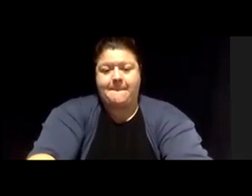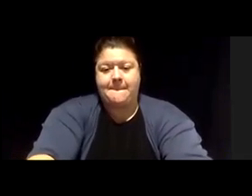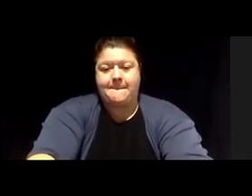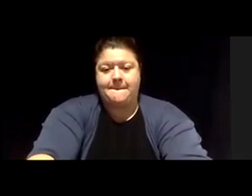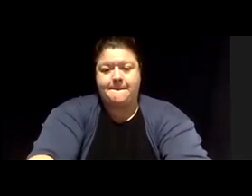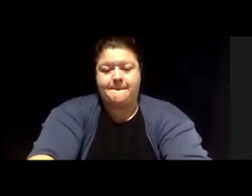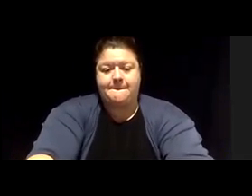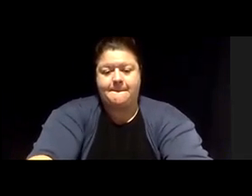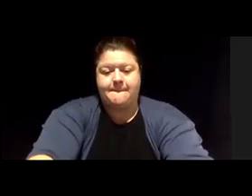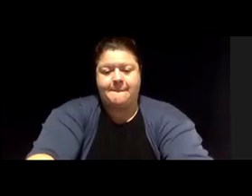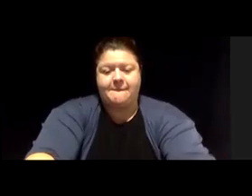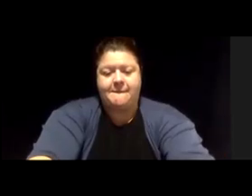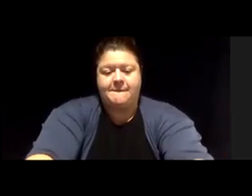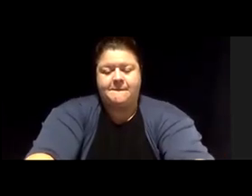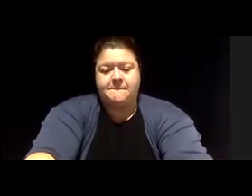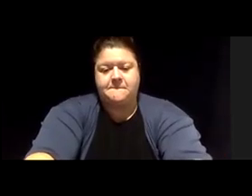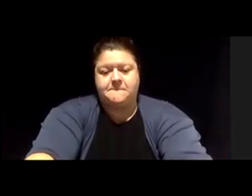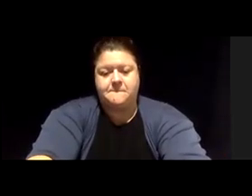Okay, so